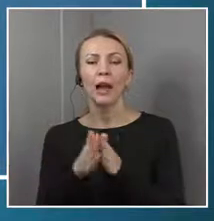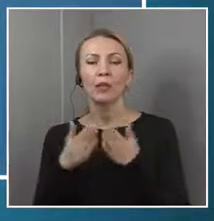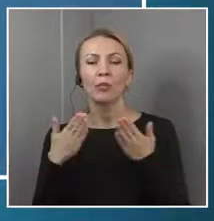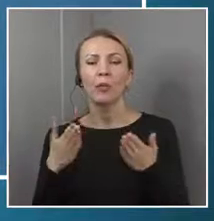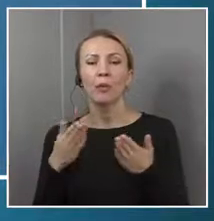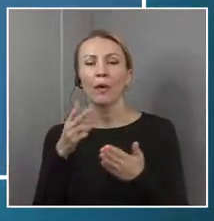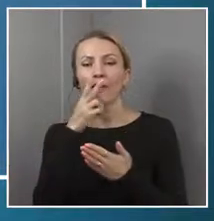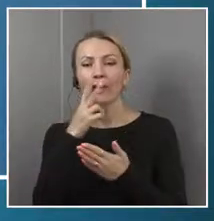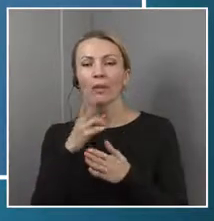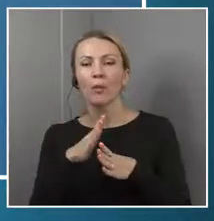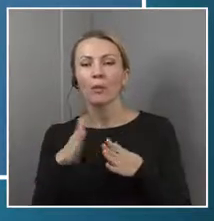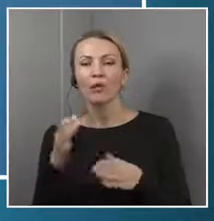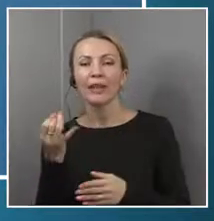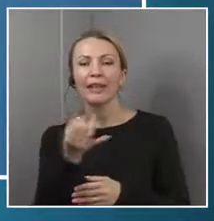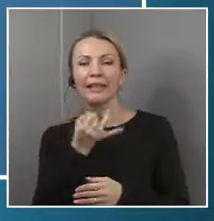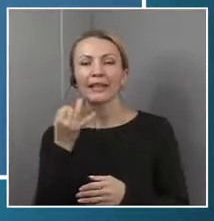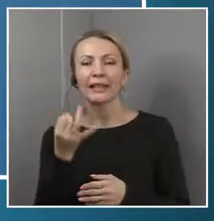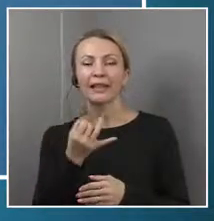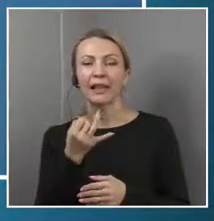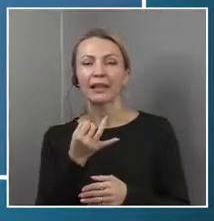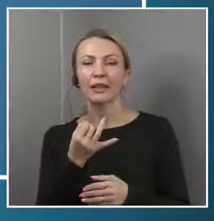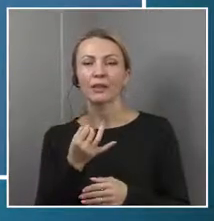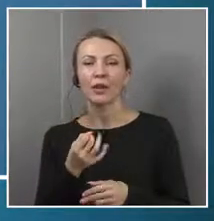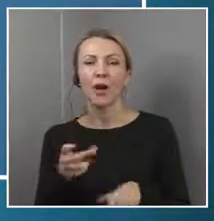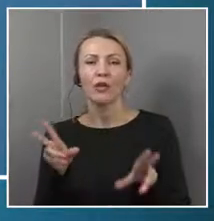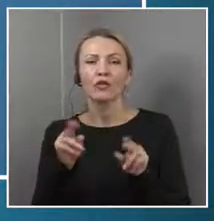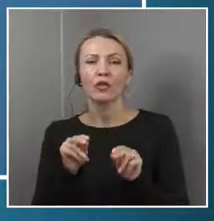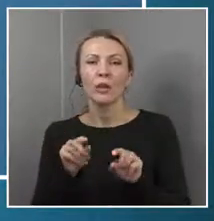technology-based animations. And